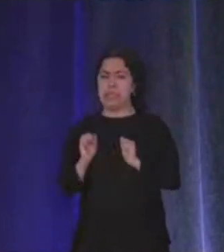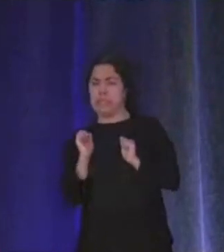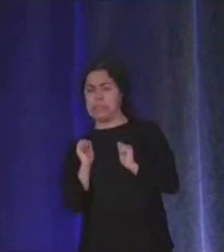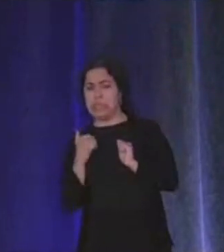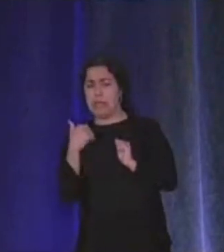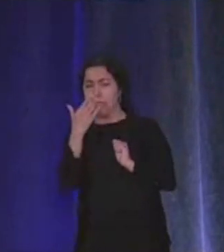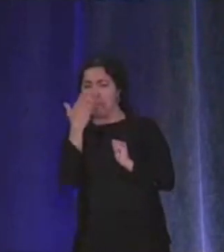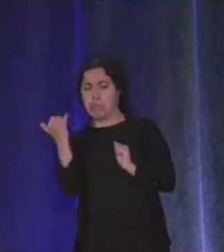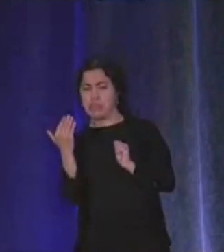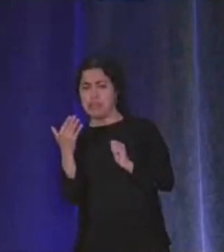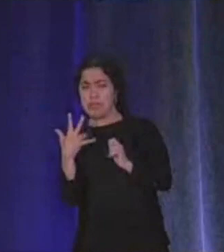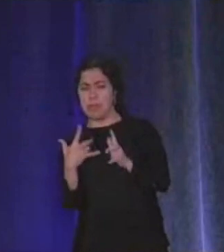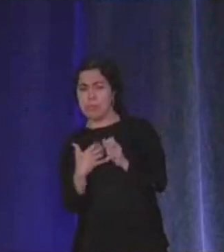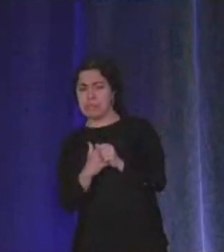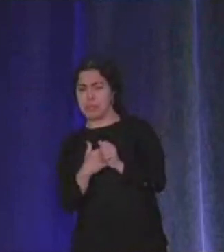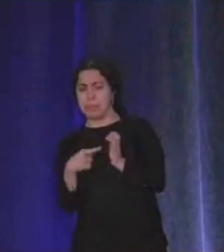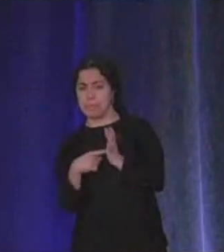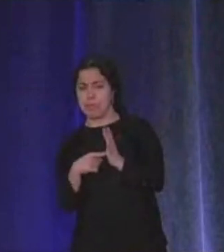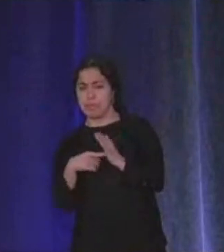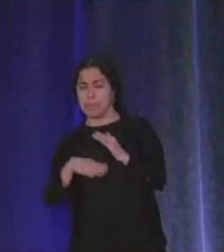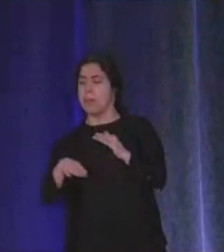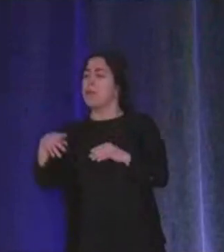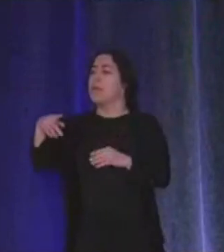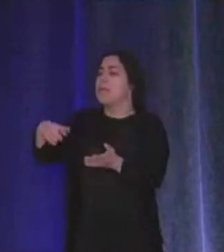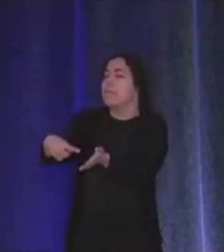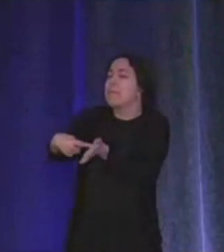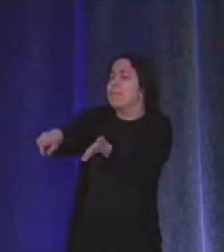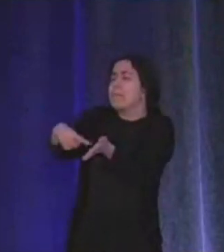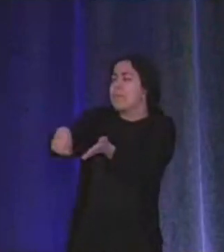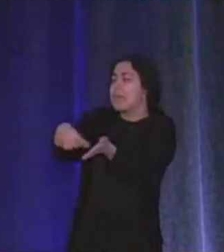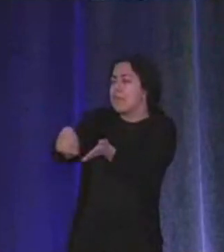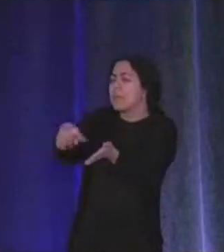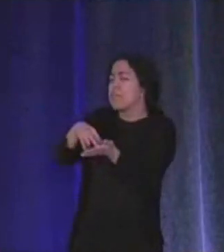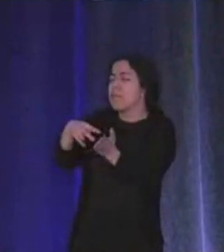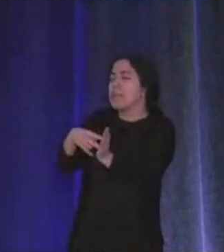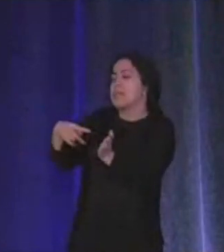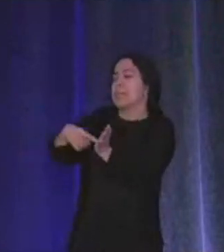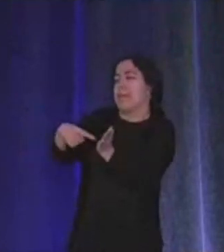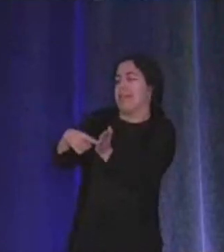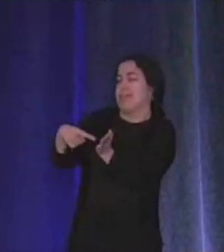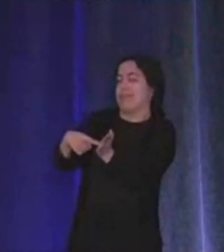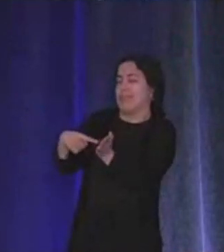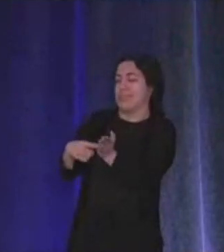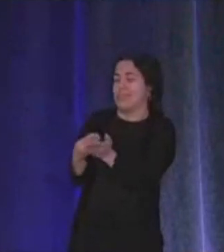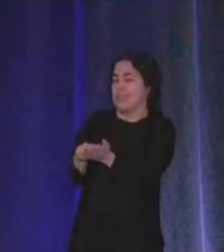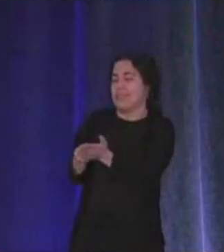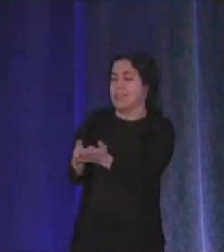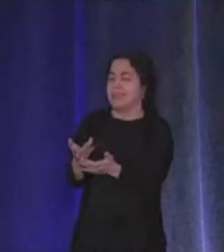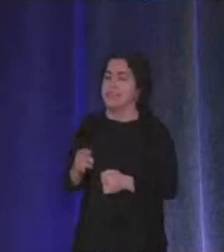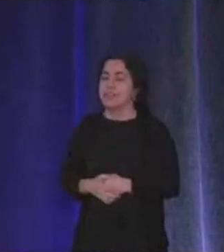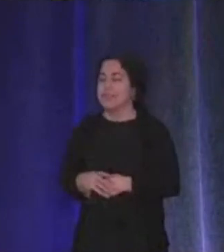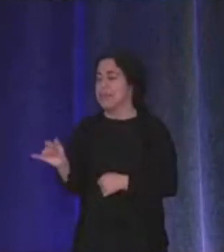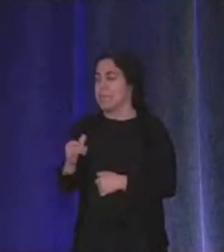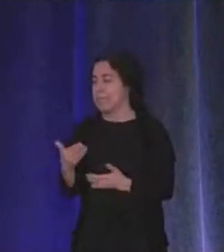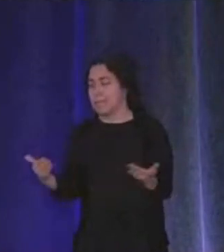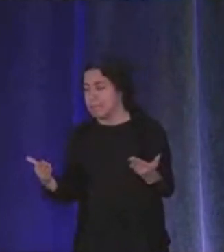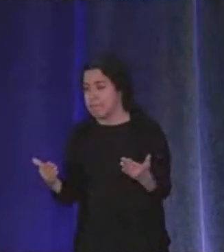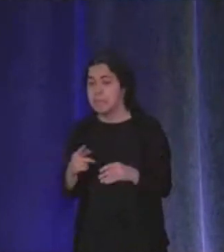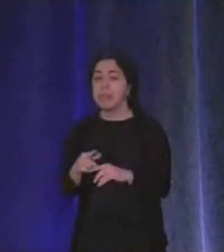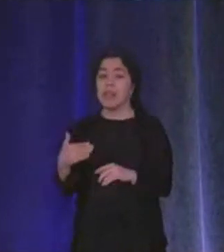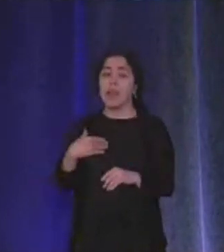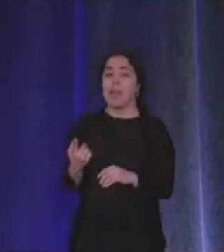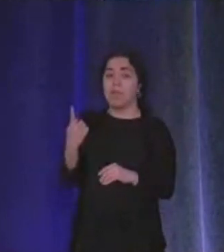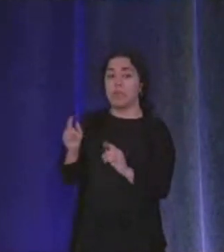at the bottom. But if you see payments, it means billing payments. It's the same. But so we have a Teams feature,